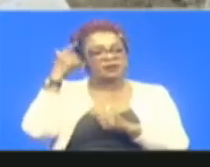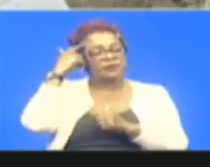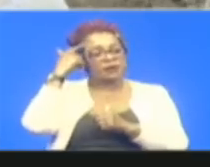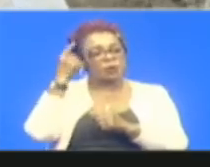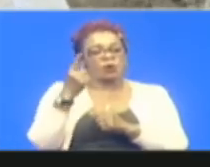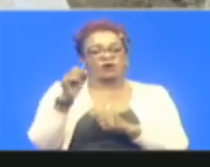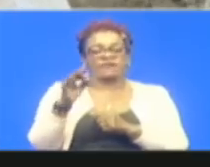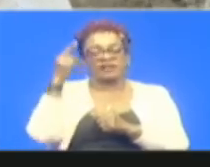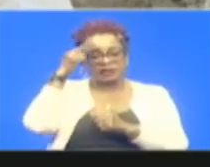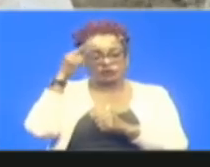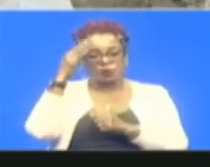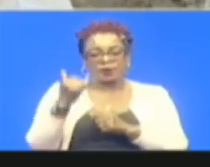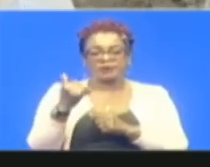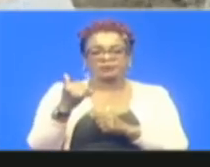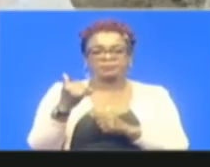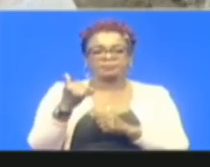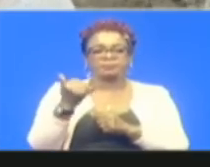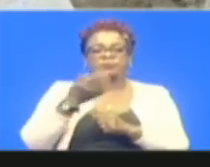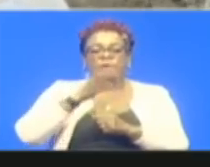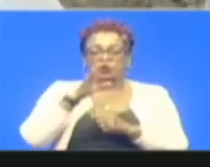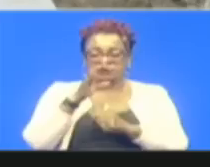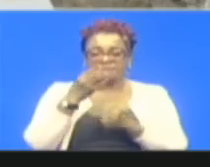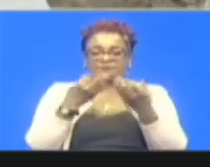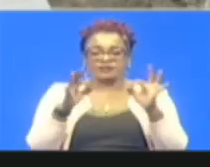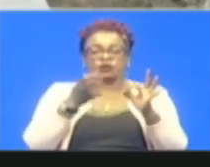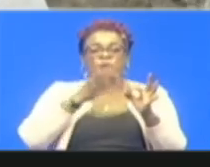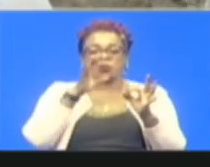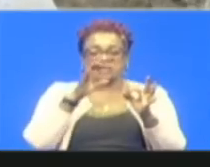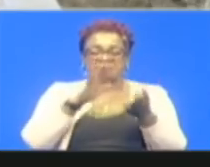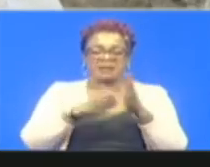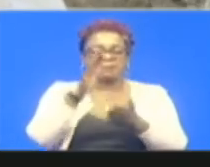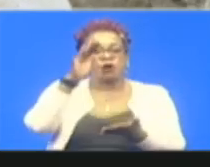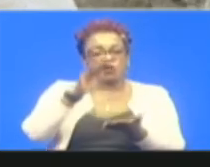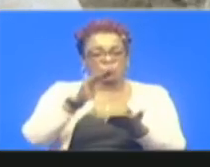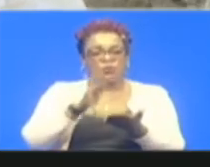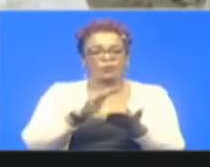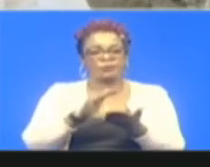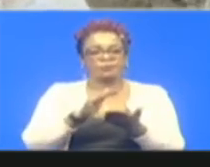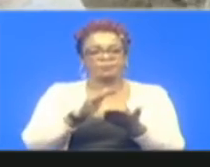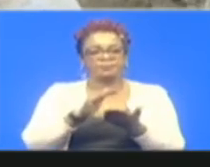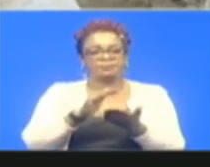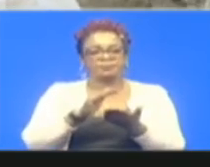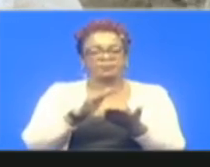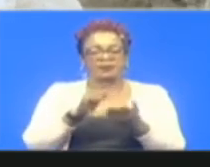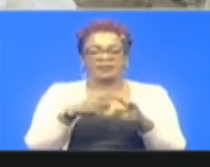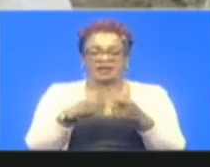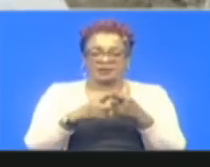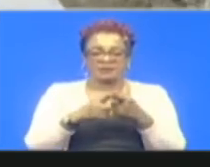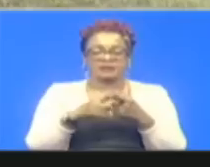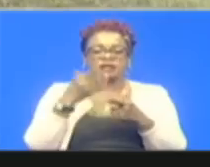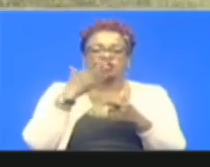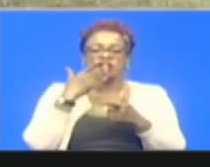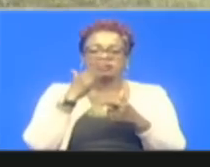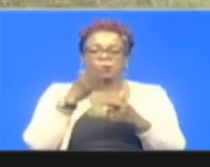the reasons why the water table, the fresh water table went low. And finally, the saline water overtakes fresh